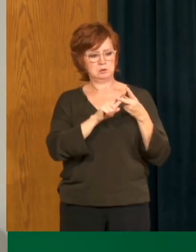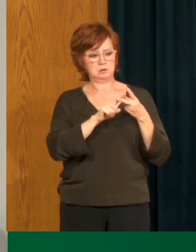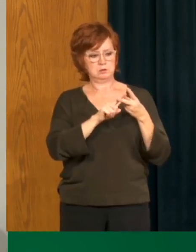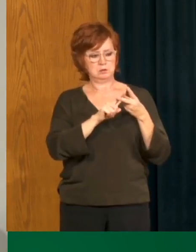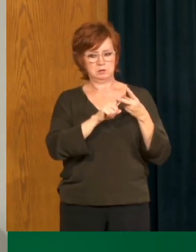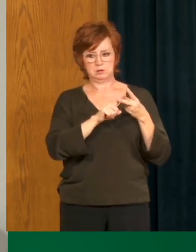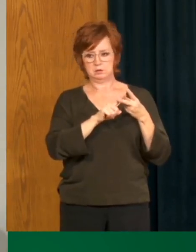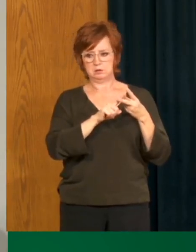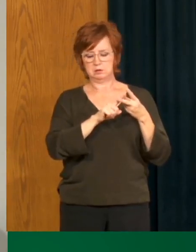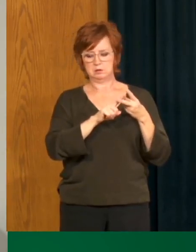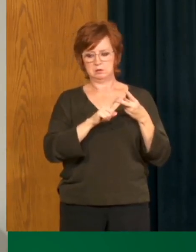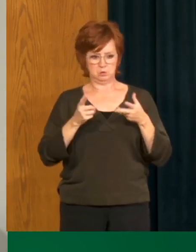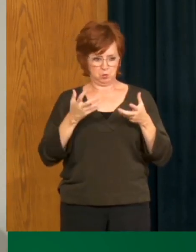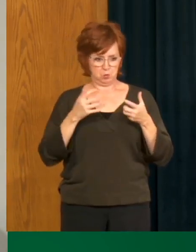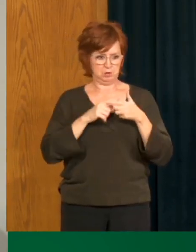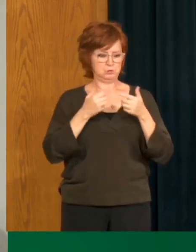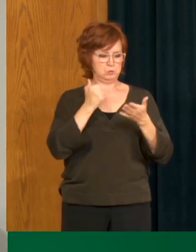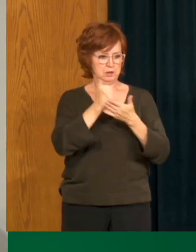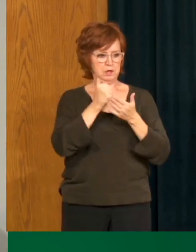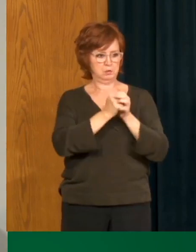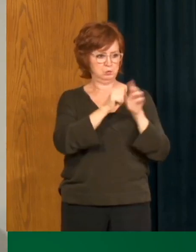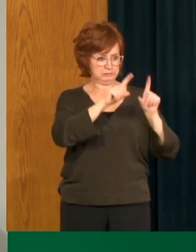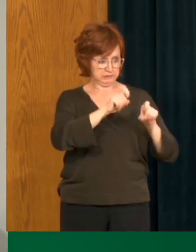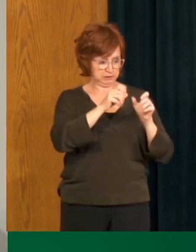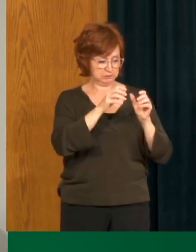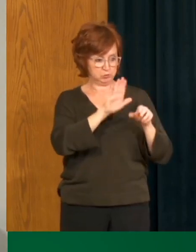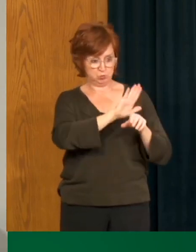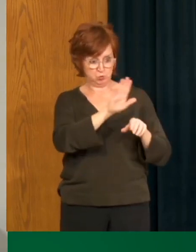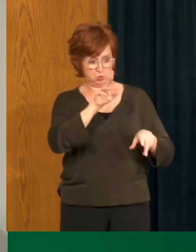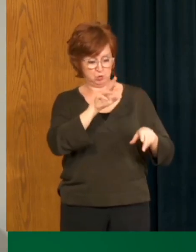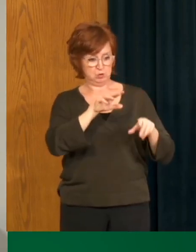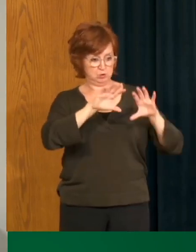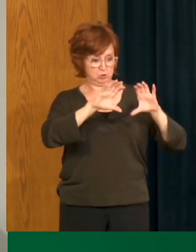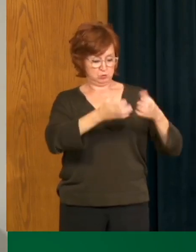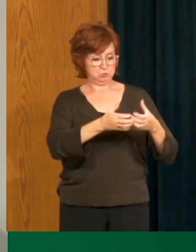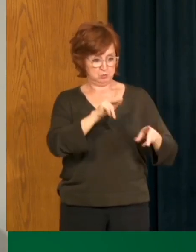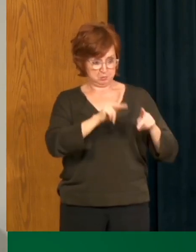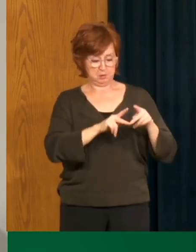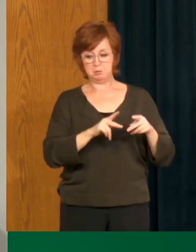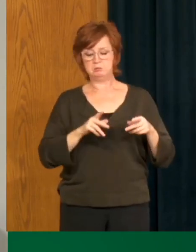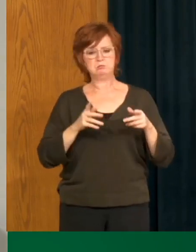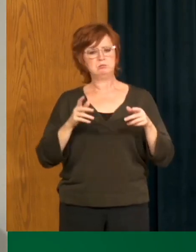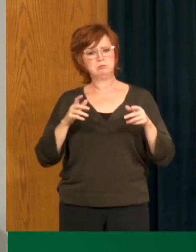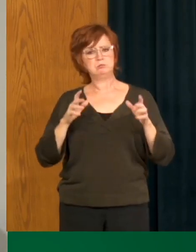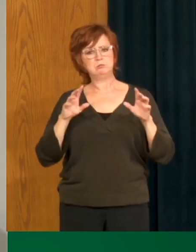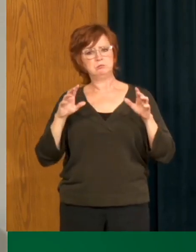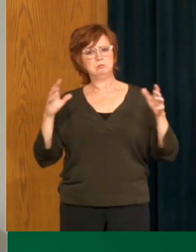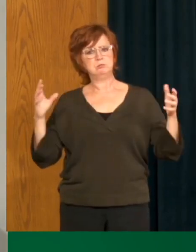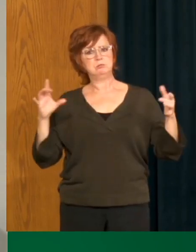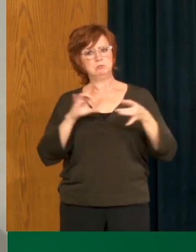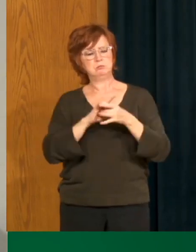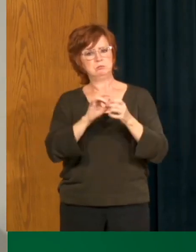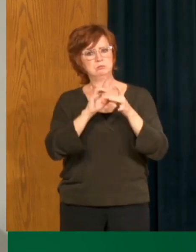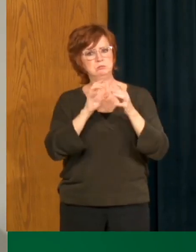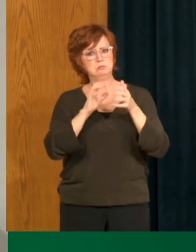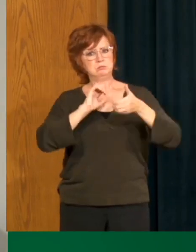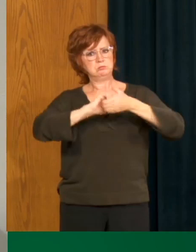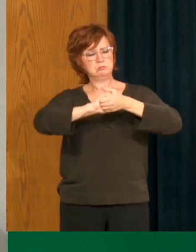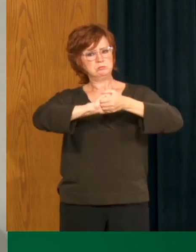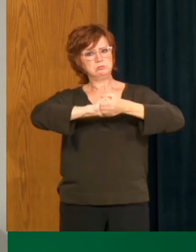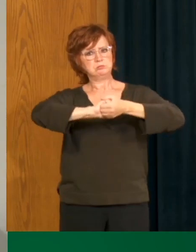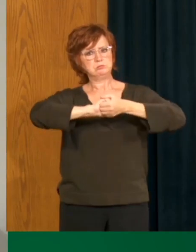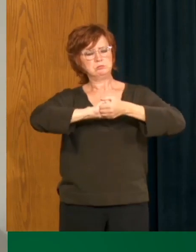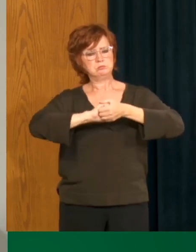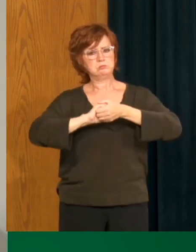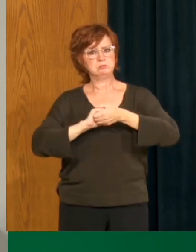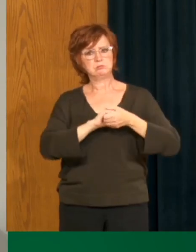around case contact investigation and what further needs to happen. And already that is showing results in the